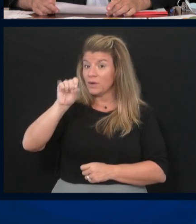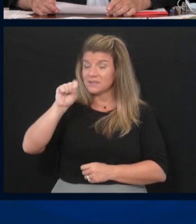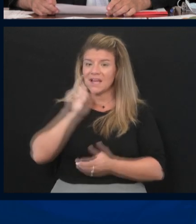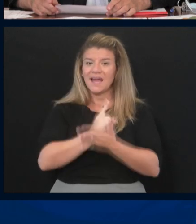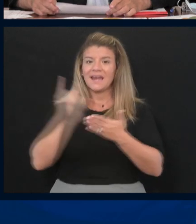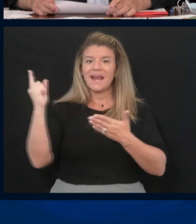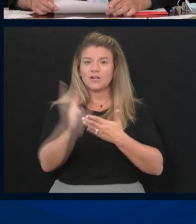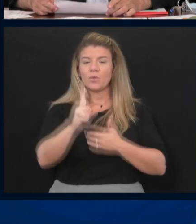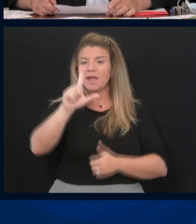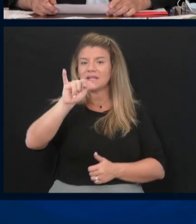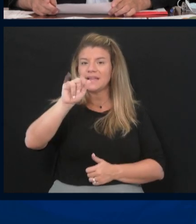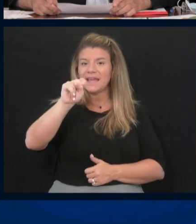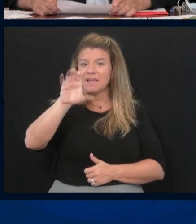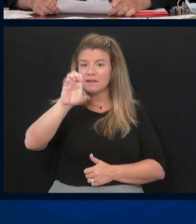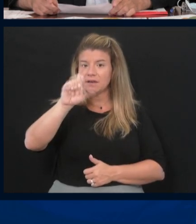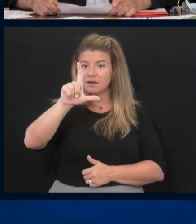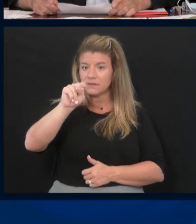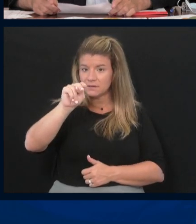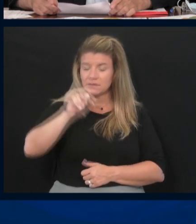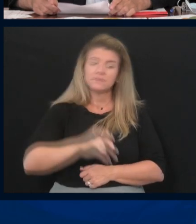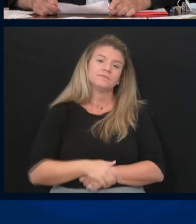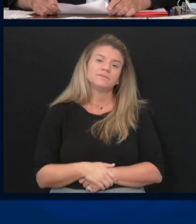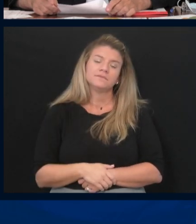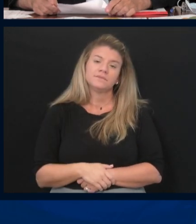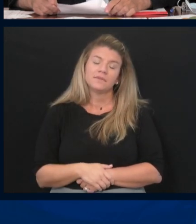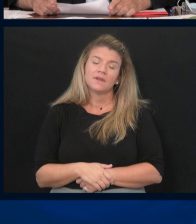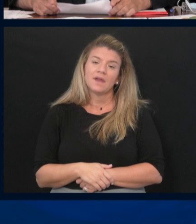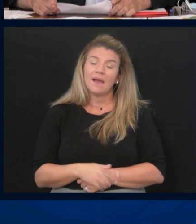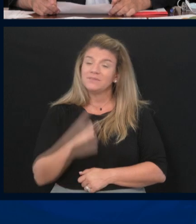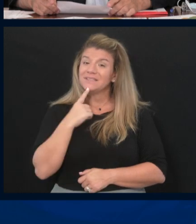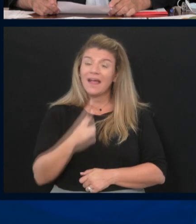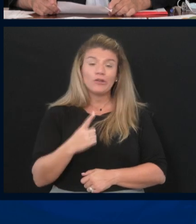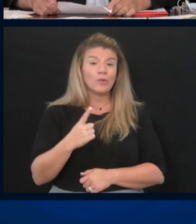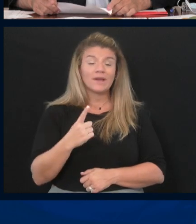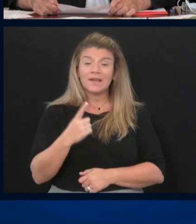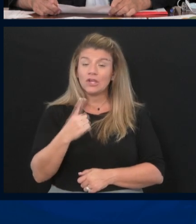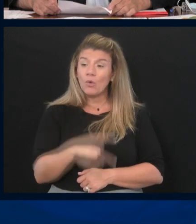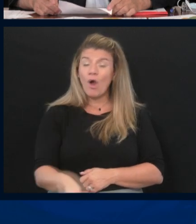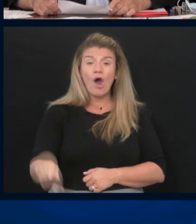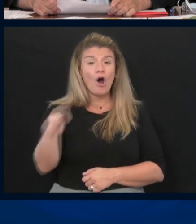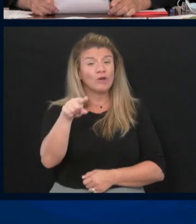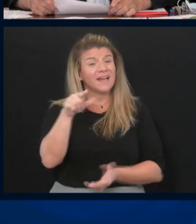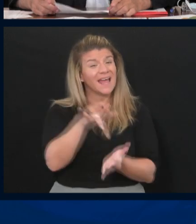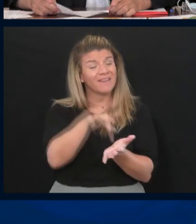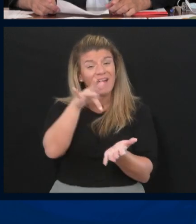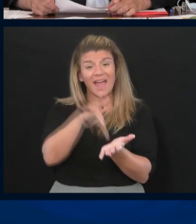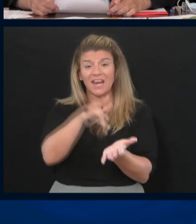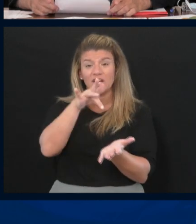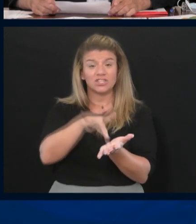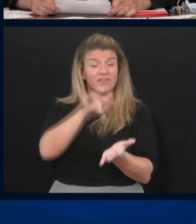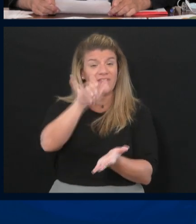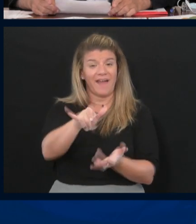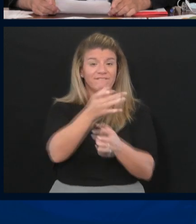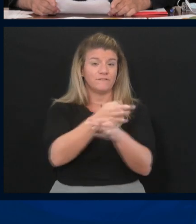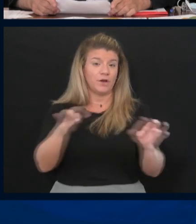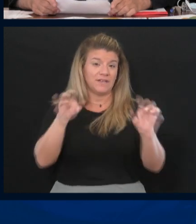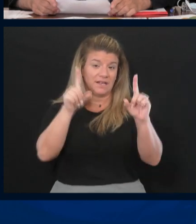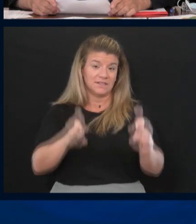Lincoln County. I keep telling everyone, try to take advantage of getting a